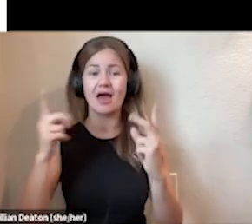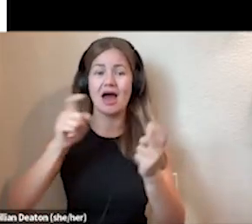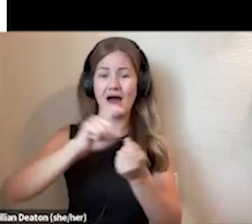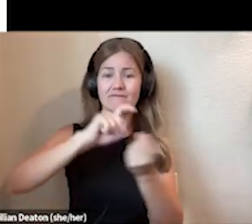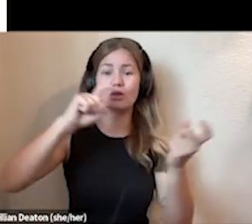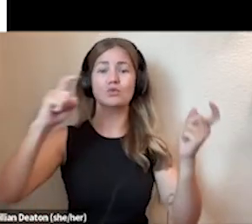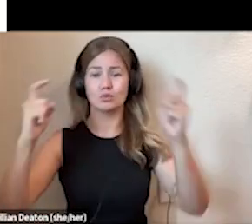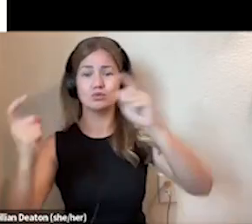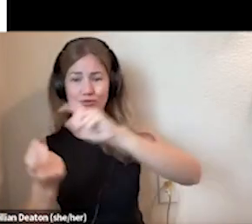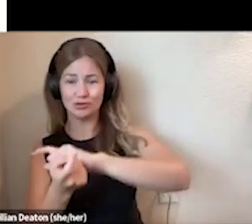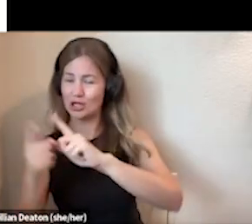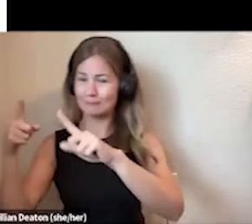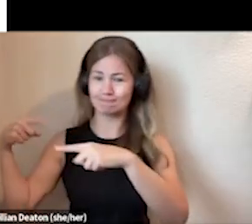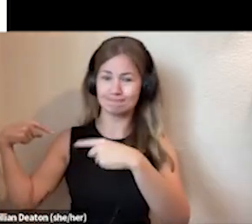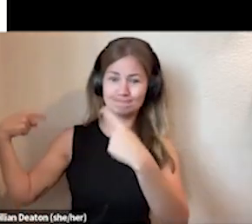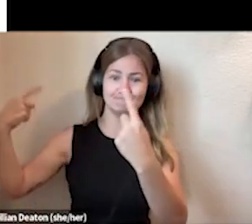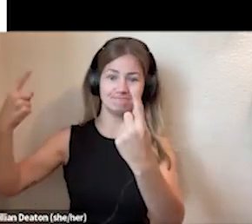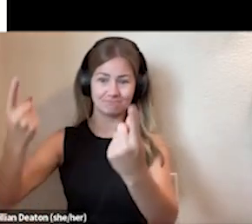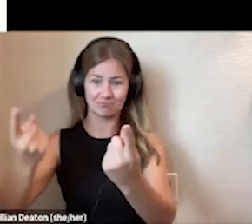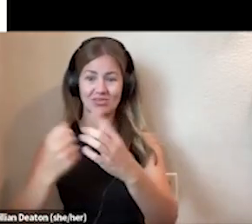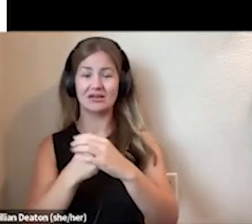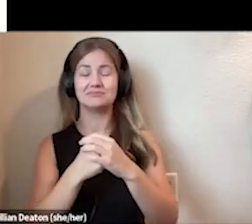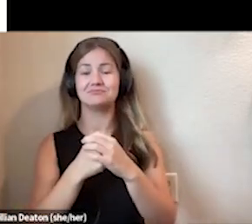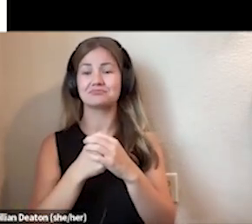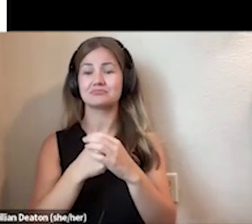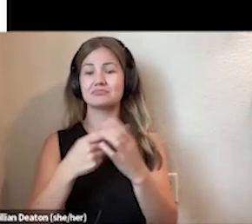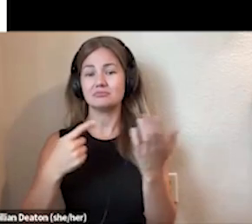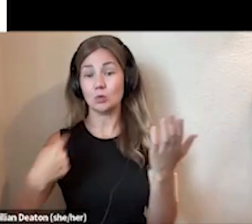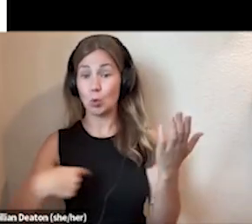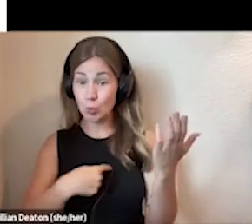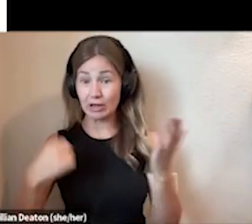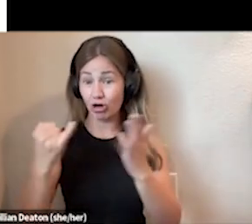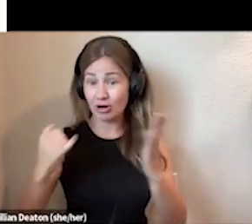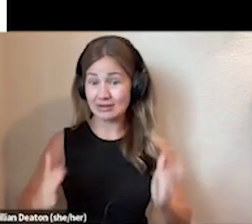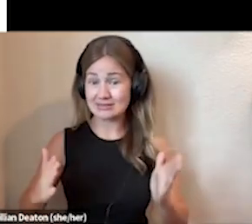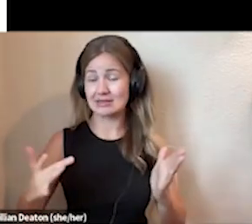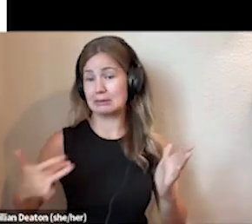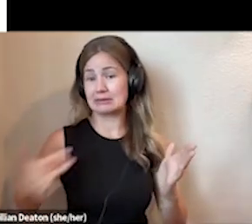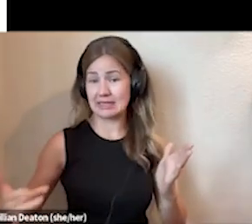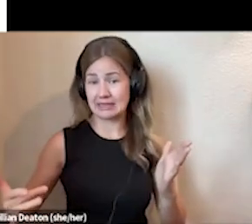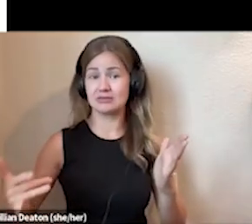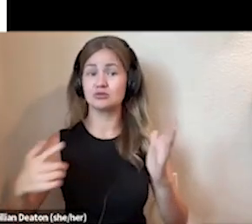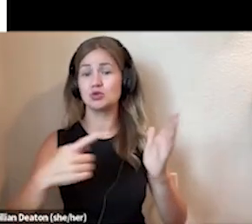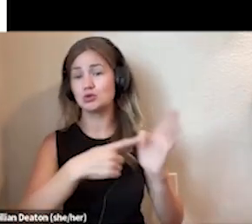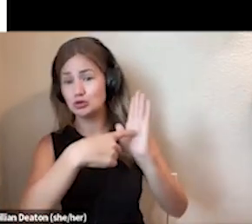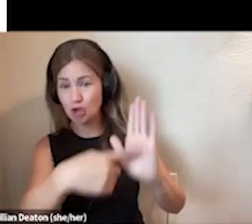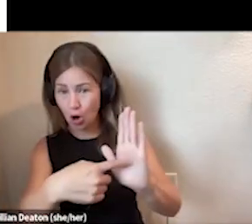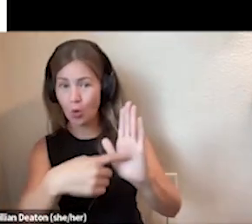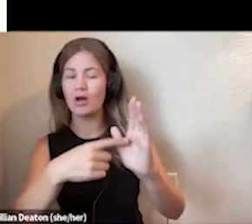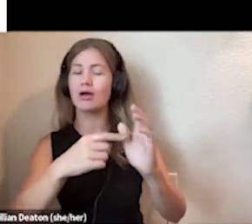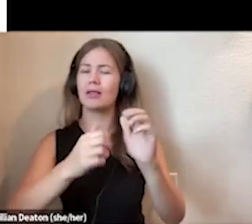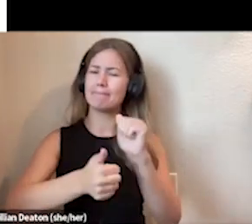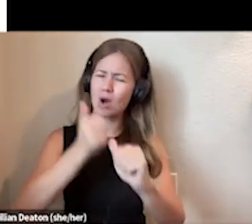evolution of things. I think sometimes we're really trained, obviously, as artists to show the best and most developed and the final powerful